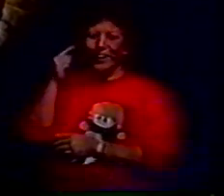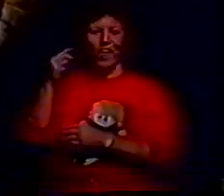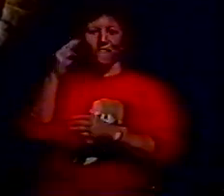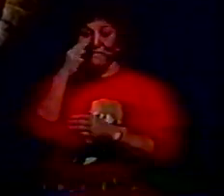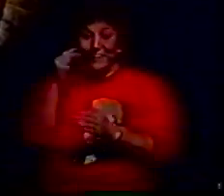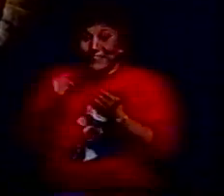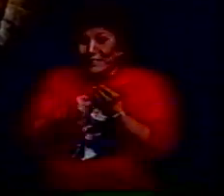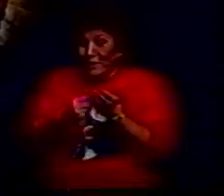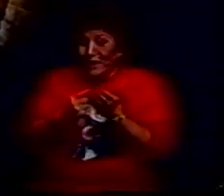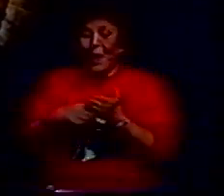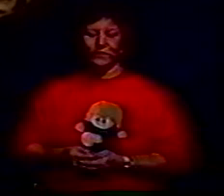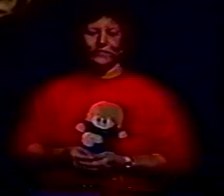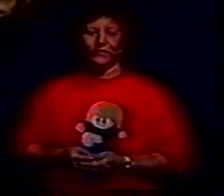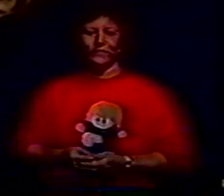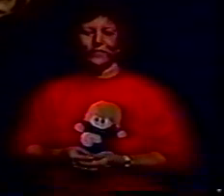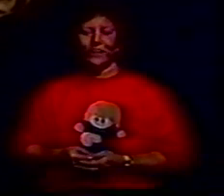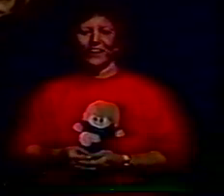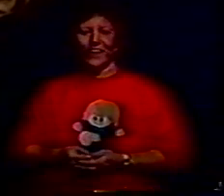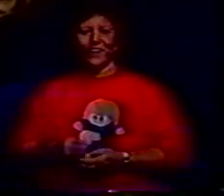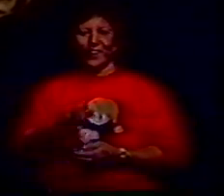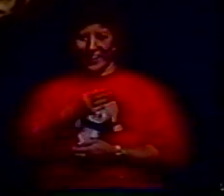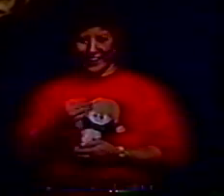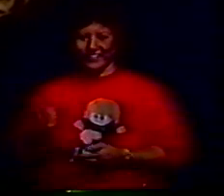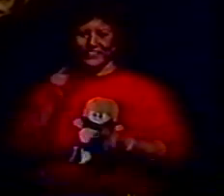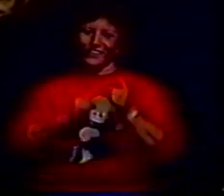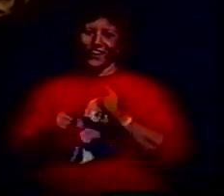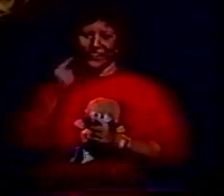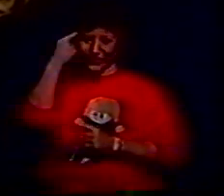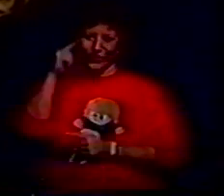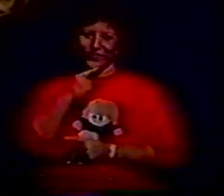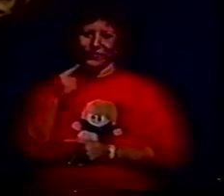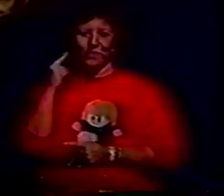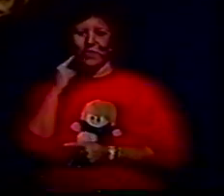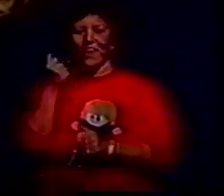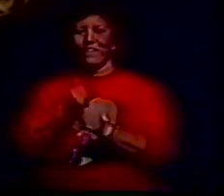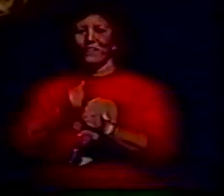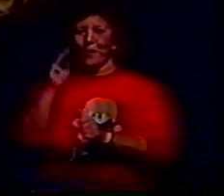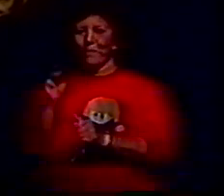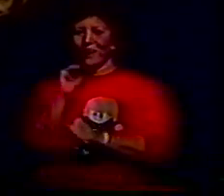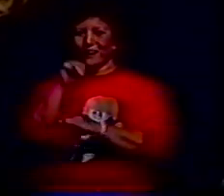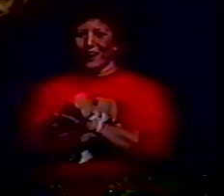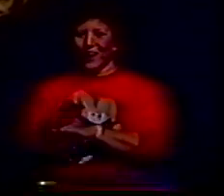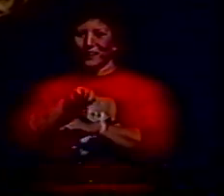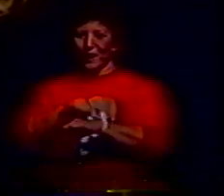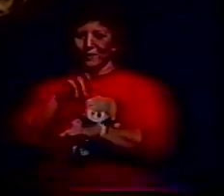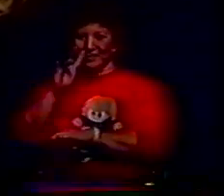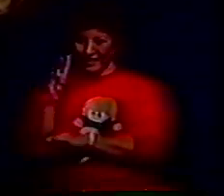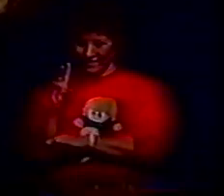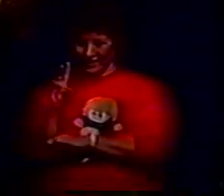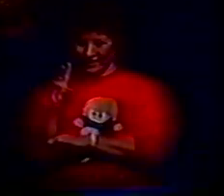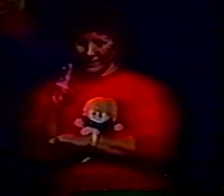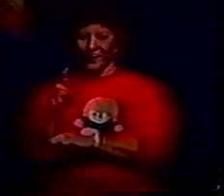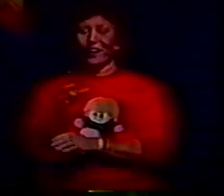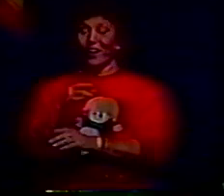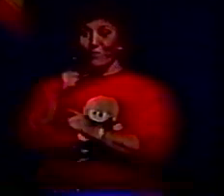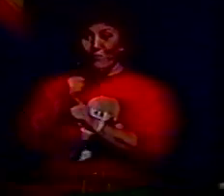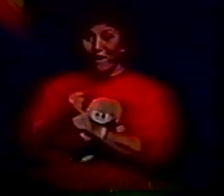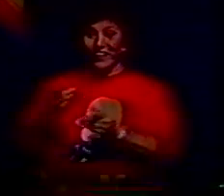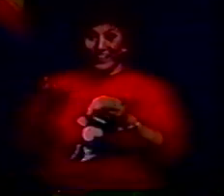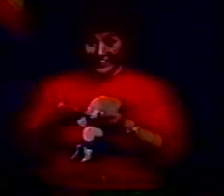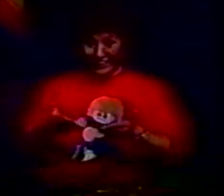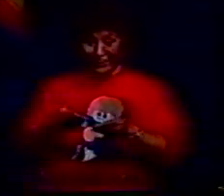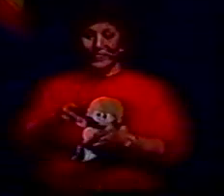funny at times. It's informative. And it's signed for the hearing impaired every Monday night at 7 o'clock. Right here